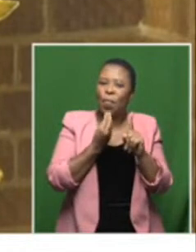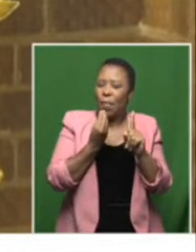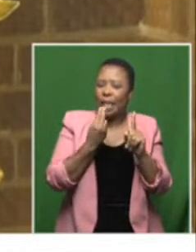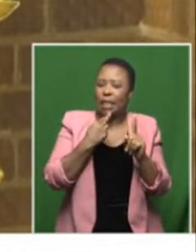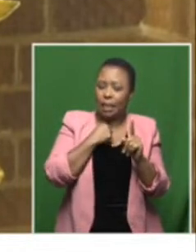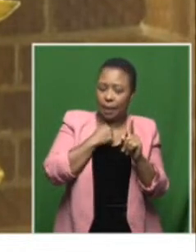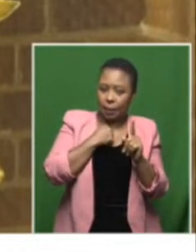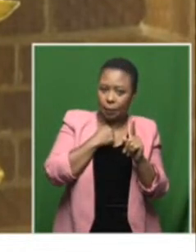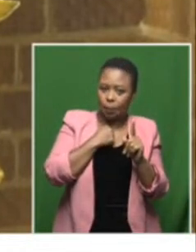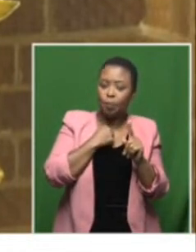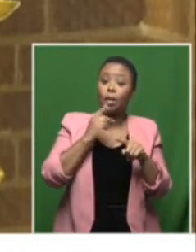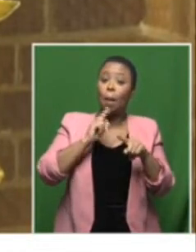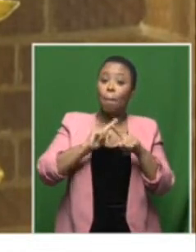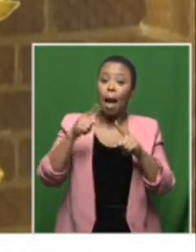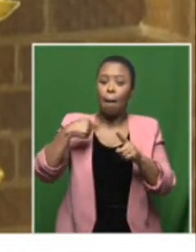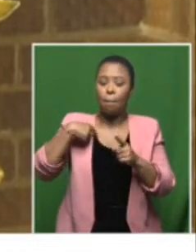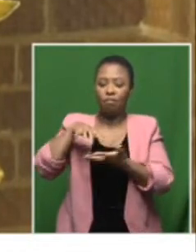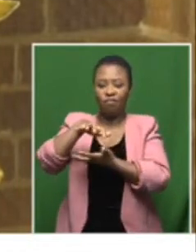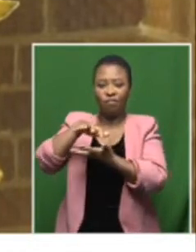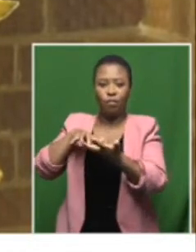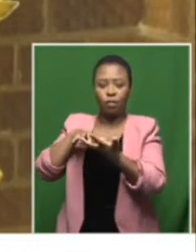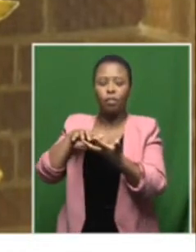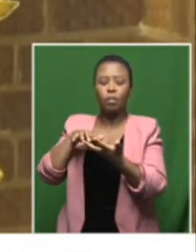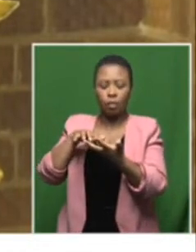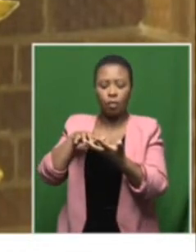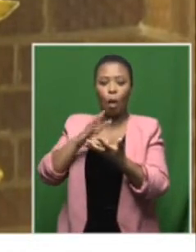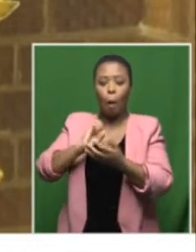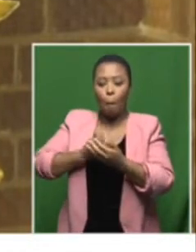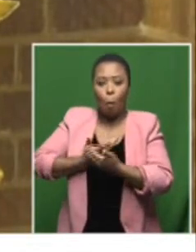I penned a poem called August Meteor.